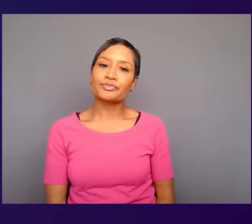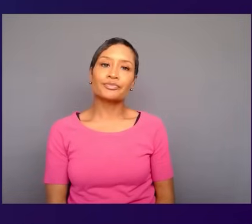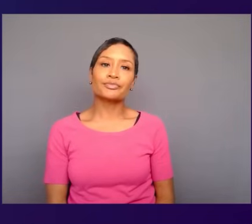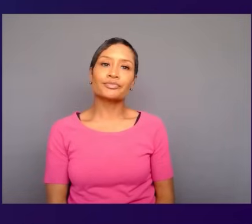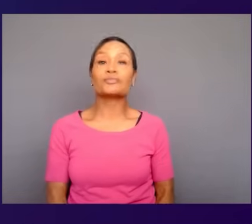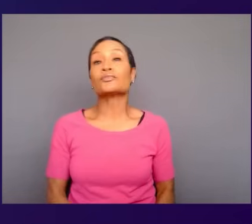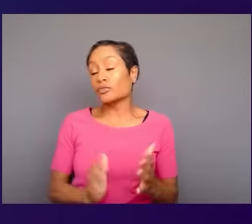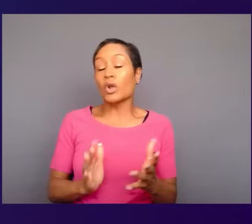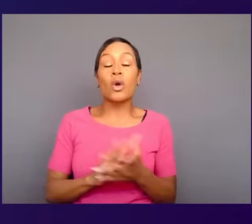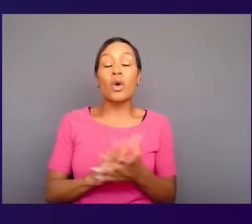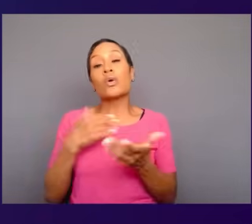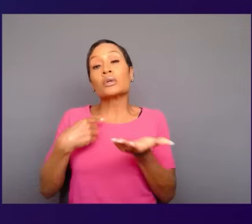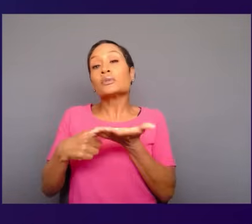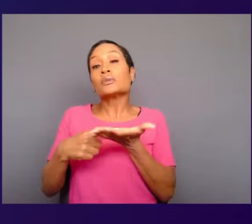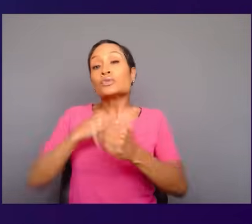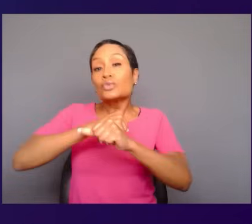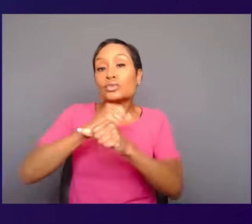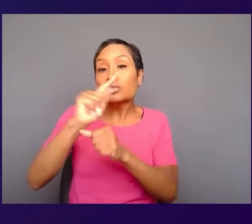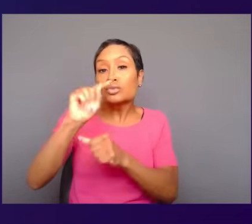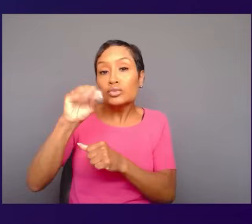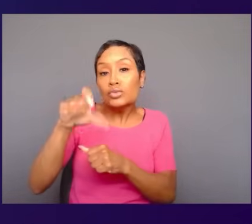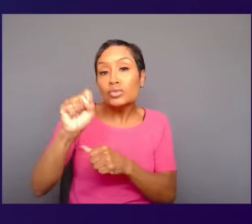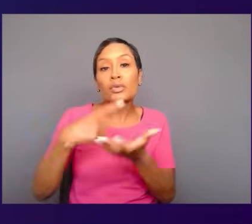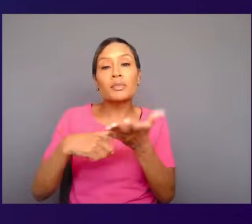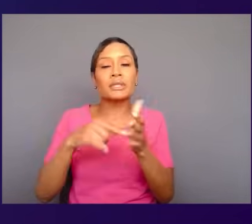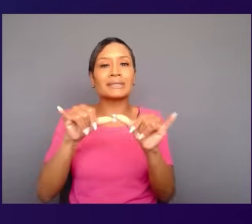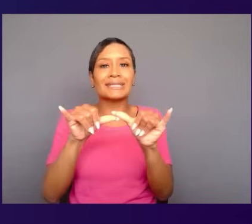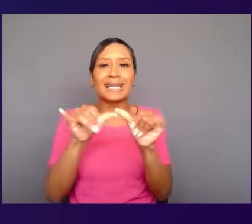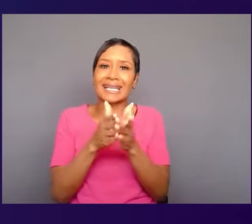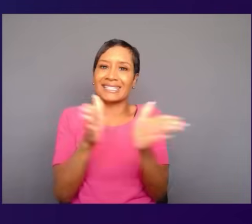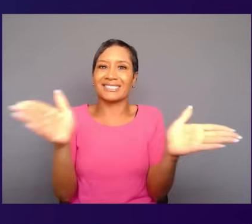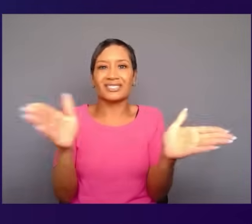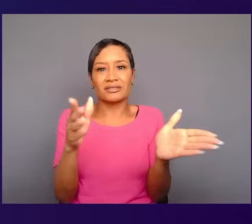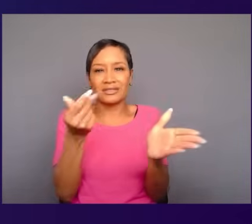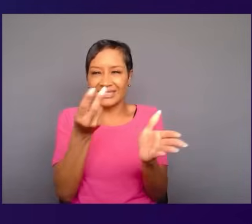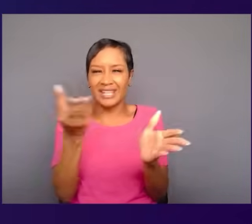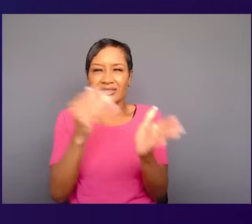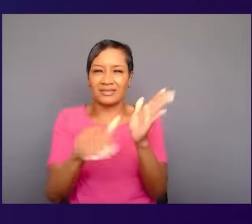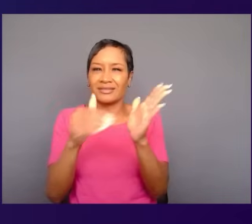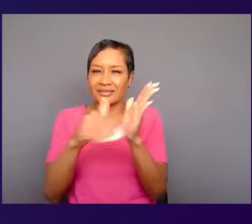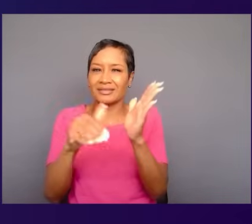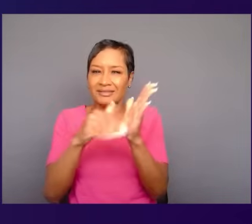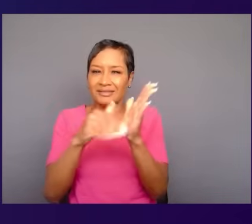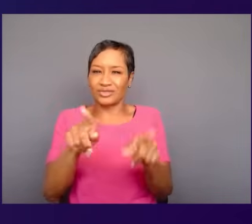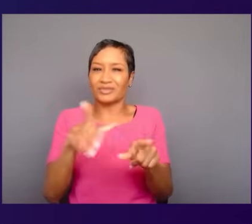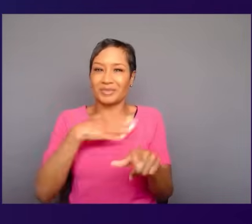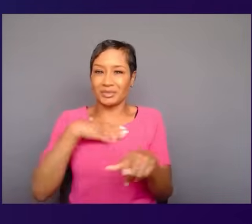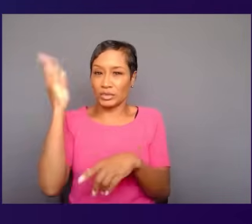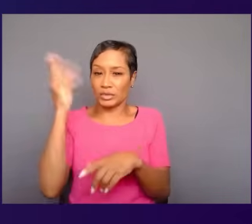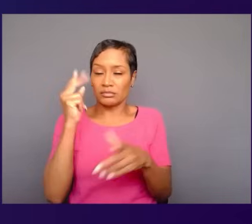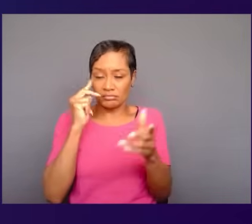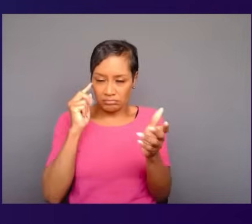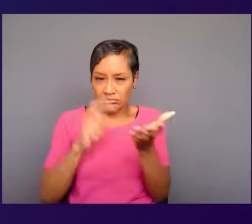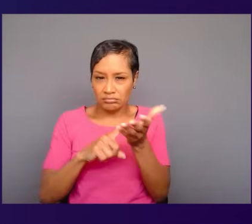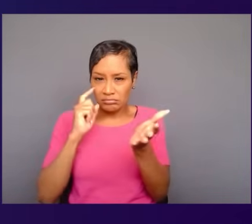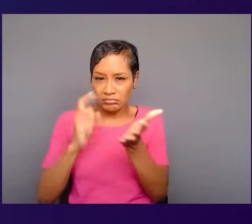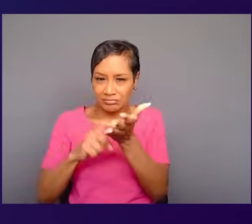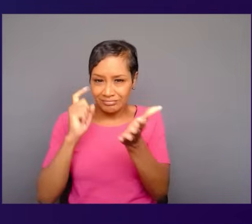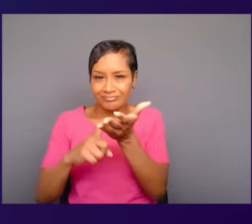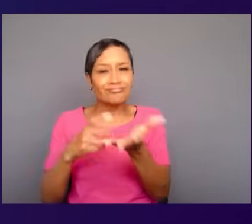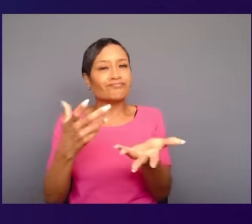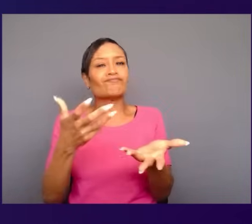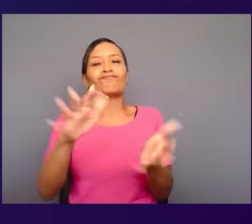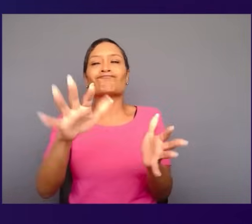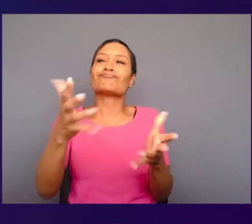So when we talk about security tools, we're also talking about scaling. And so you're going to see that several times throughout this presentation. We're going to talk about